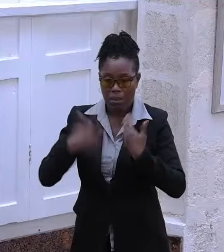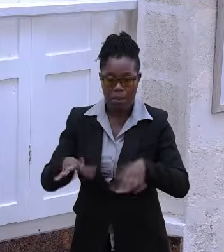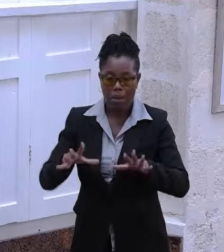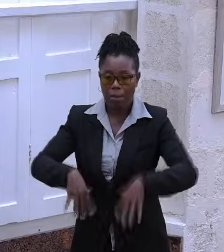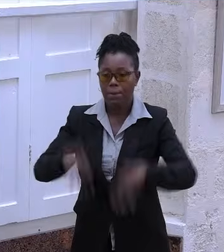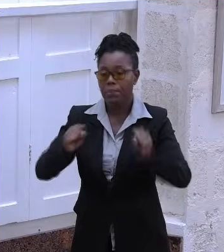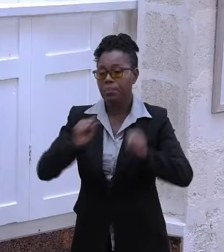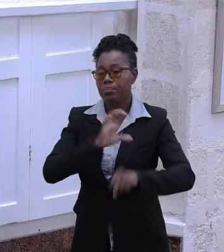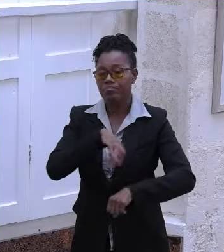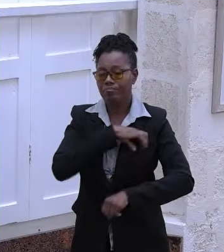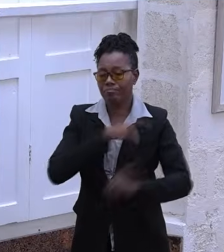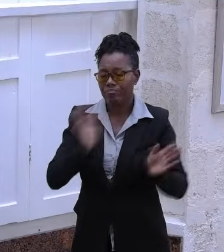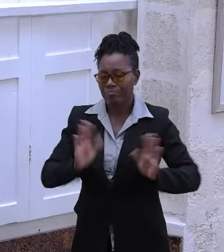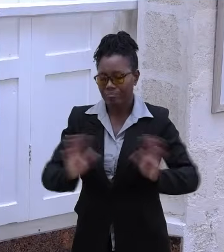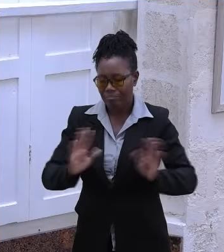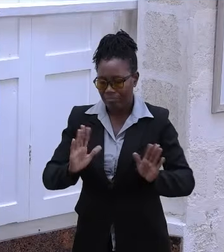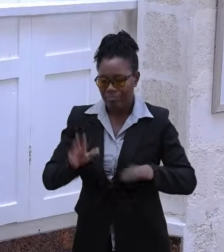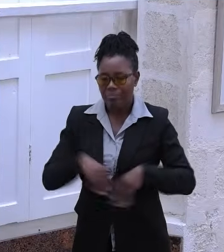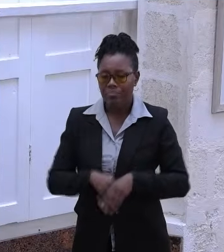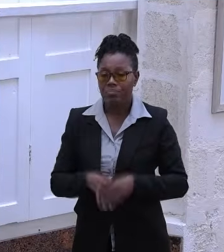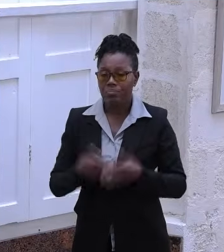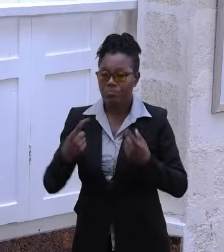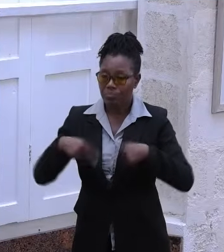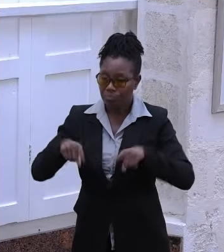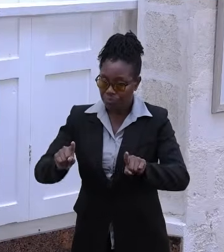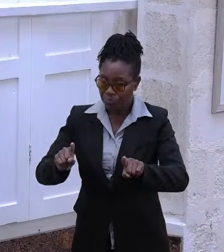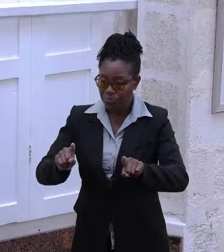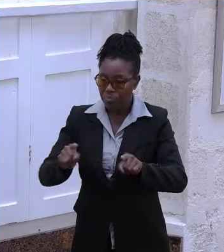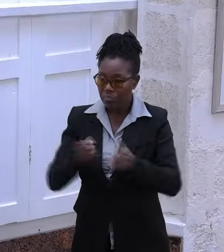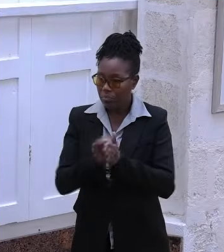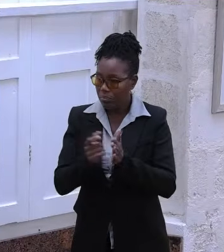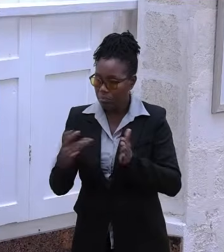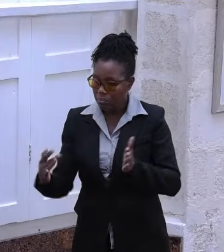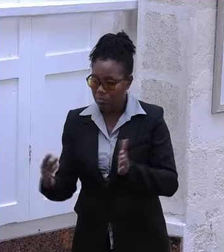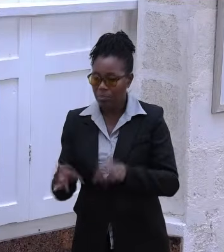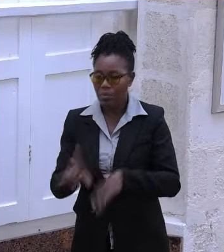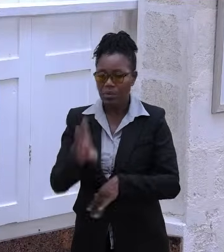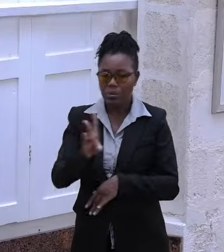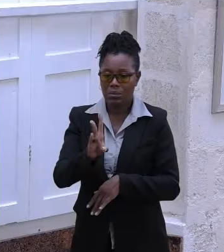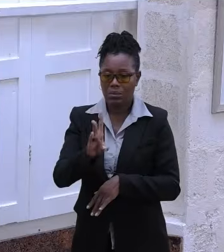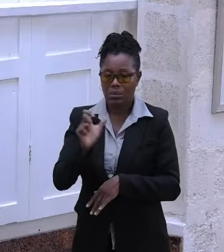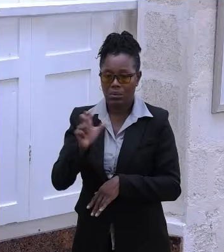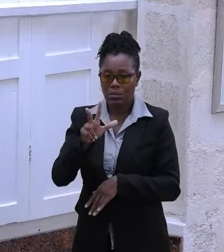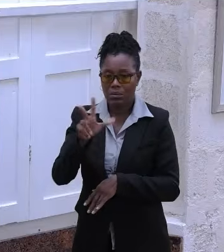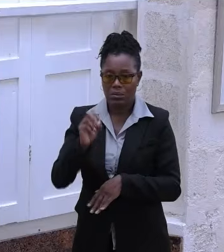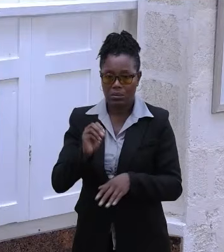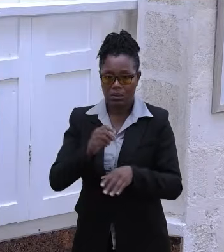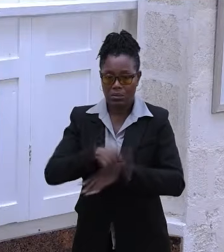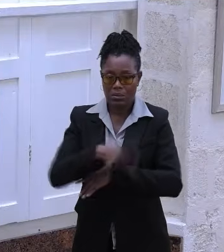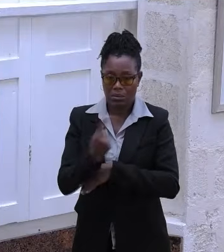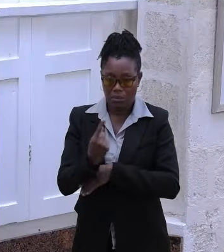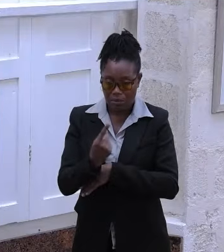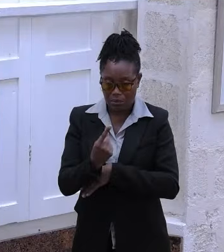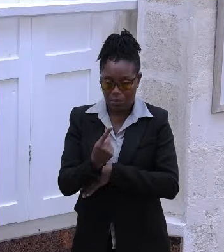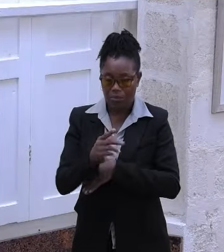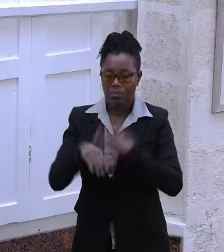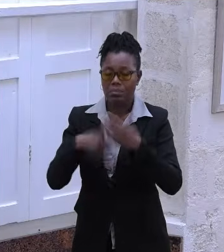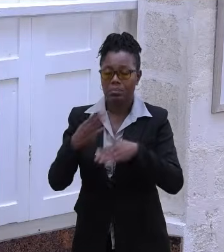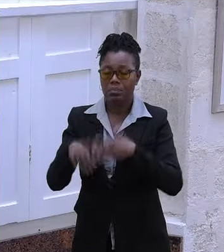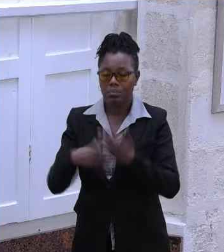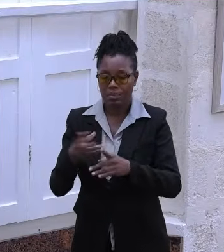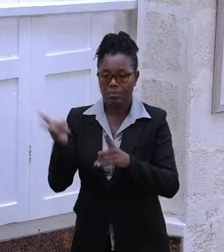on an aggregate basis. That's what I'm saying. During the period of at least 730 days, immediately preceding the date of